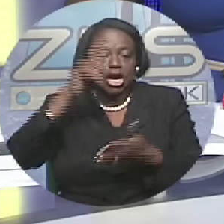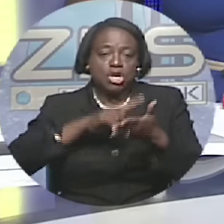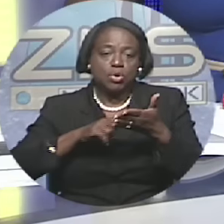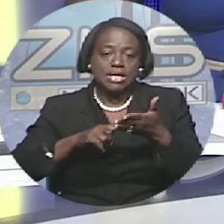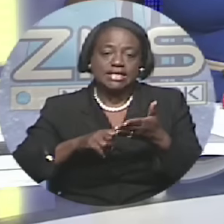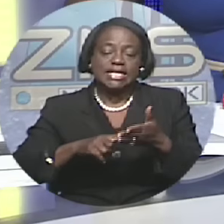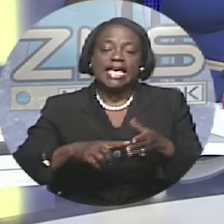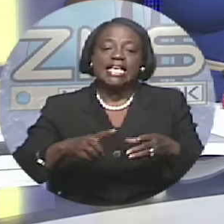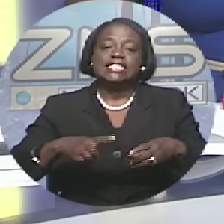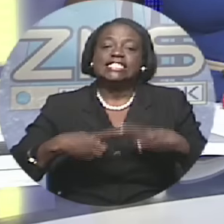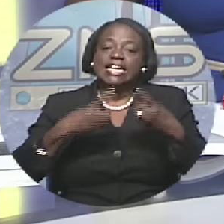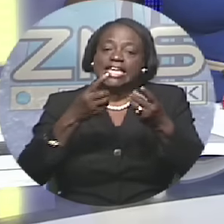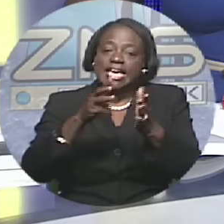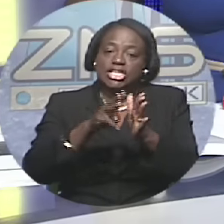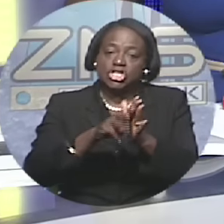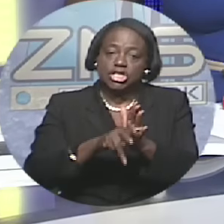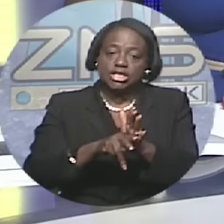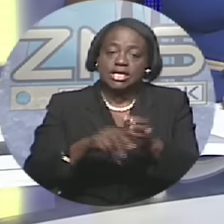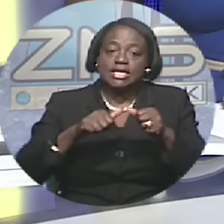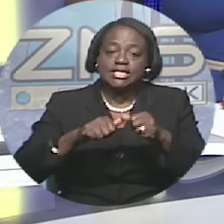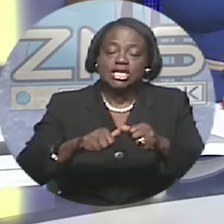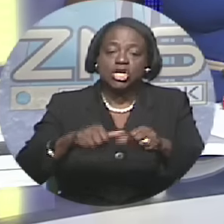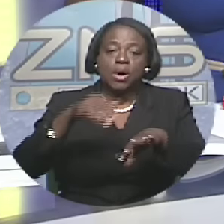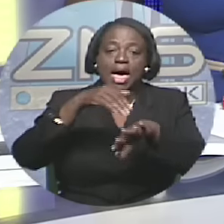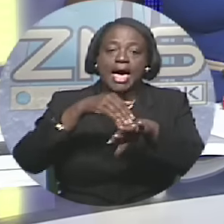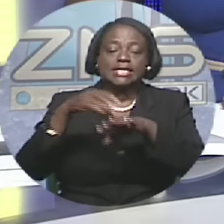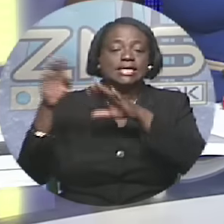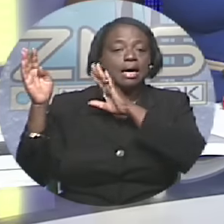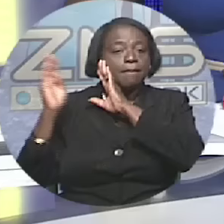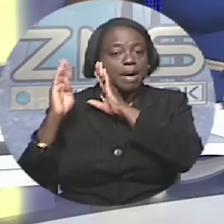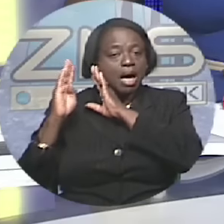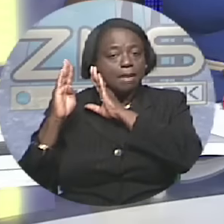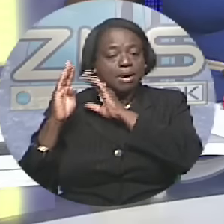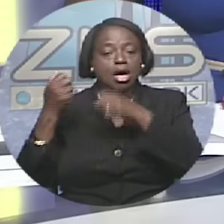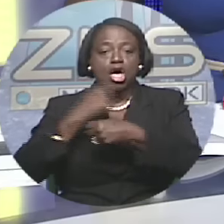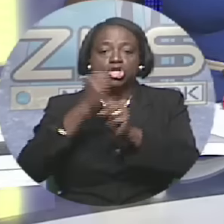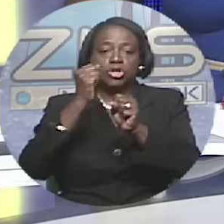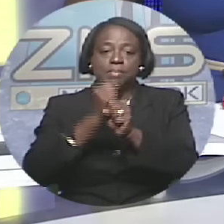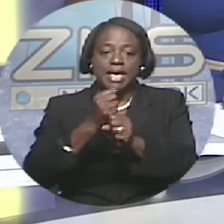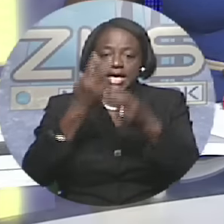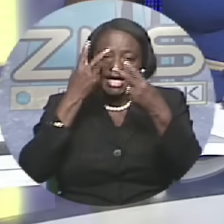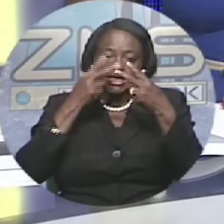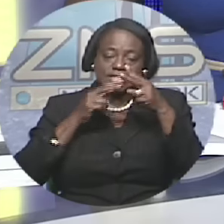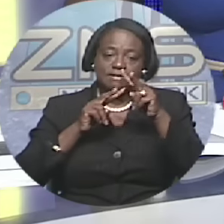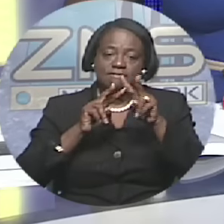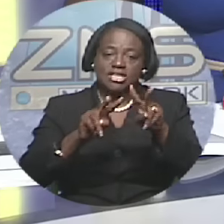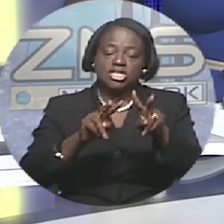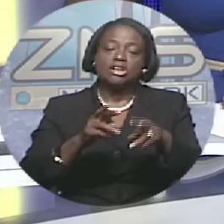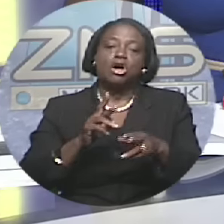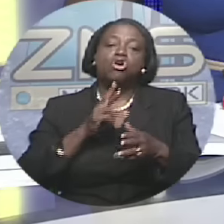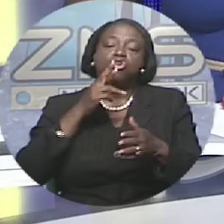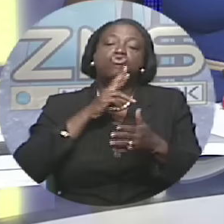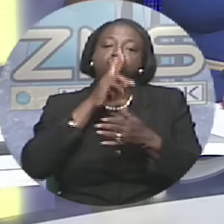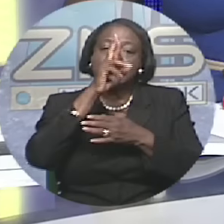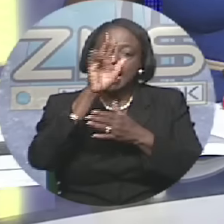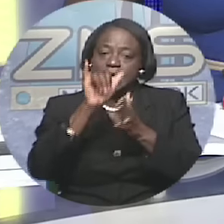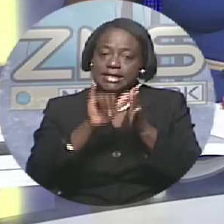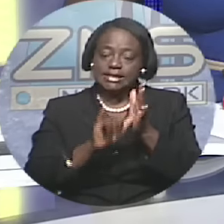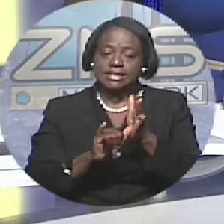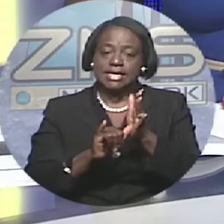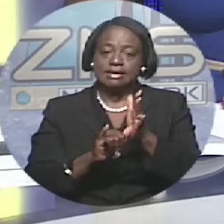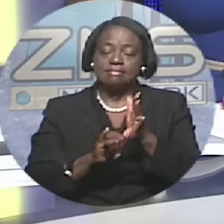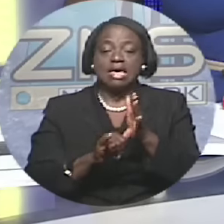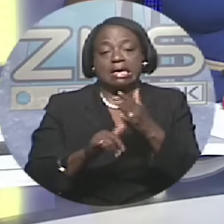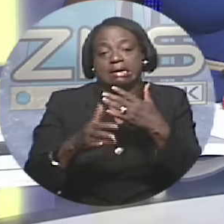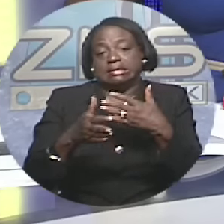to continue at Bahamar to try to make this vision a full functioning reality, despite what he called the failures of China Construction